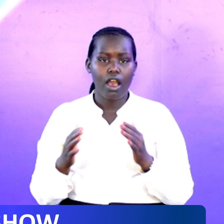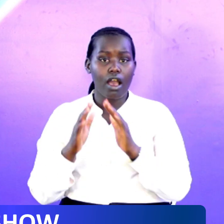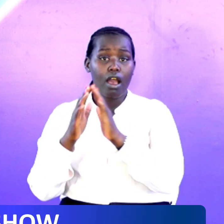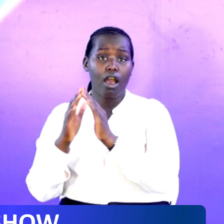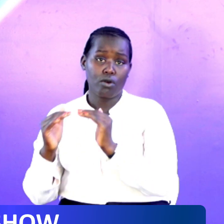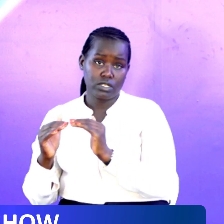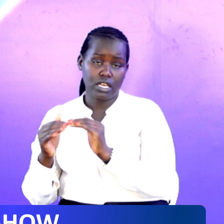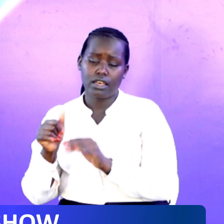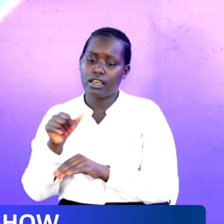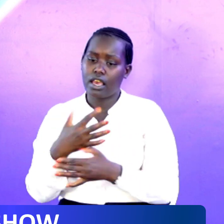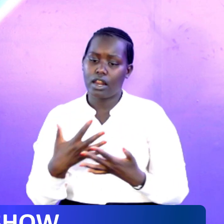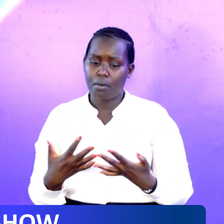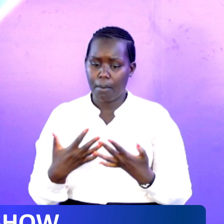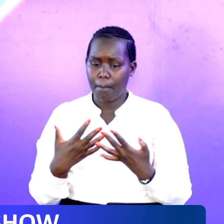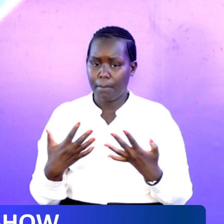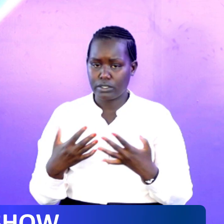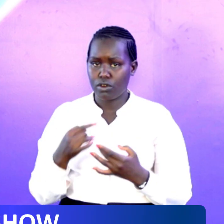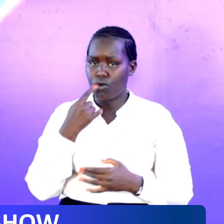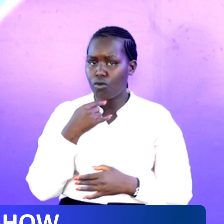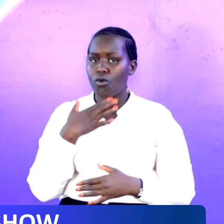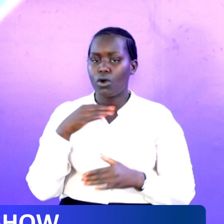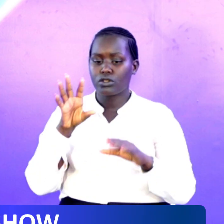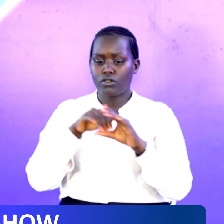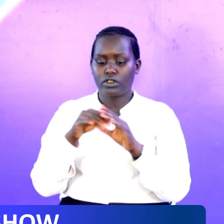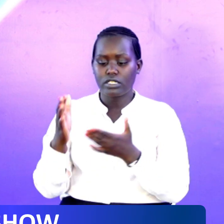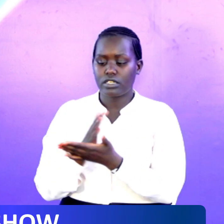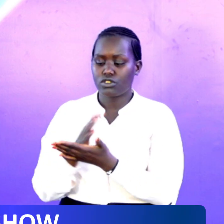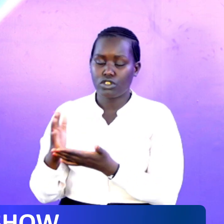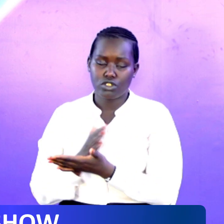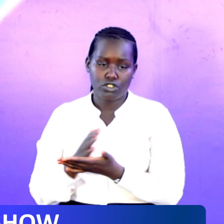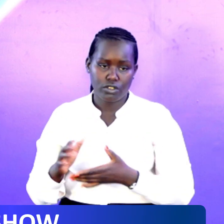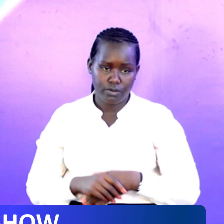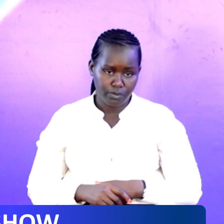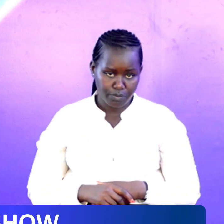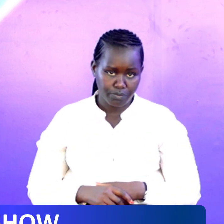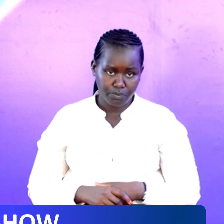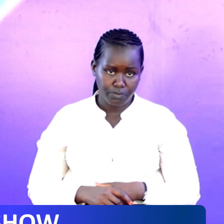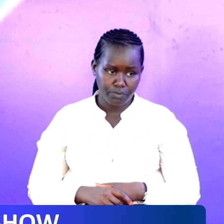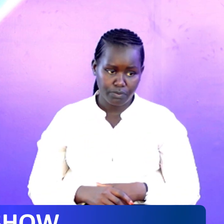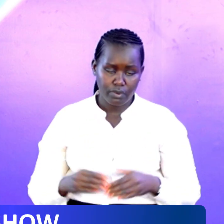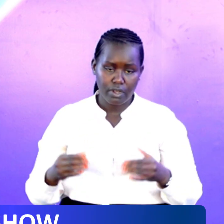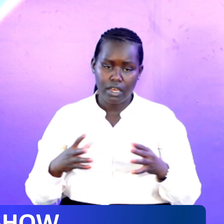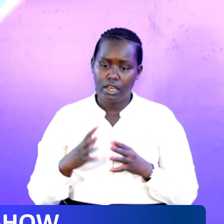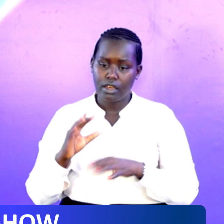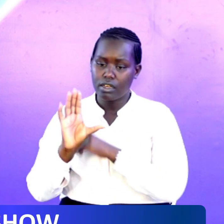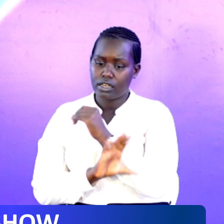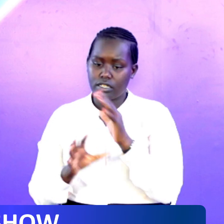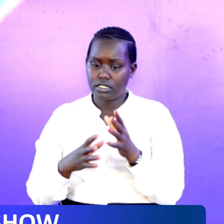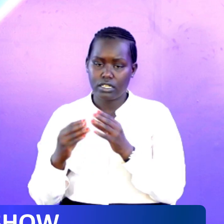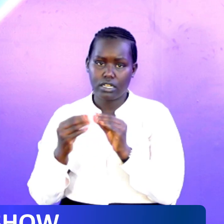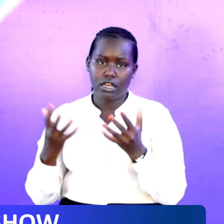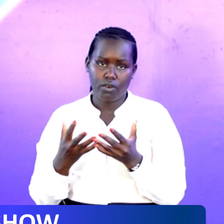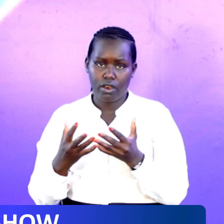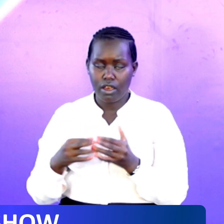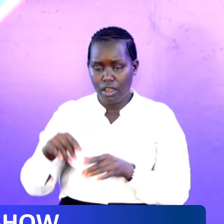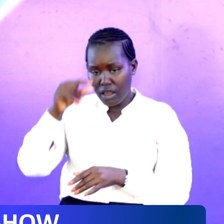Yes. Everybody wants to invest in shares. I have a bar for you. You understand? Where will the country go? The government will build housing.